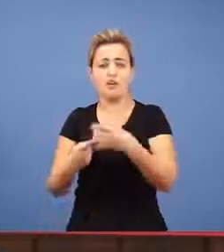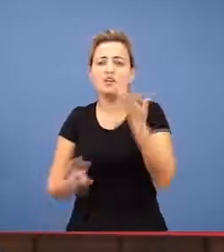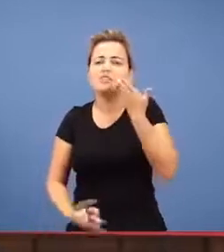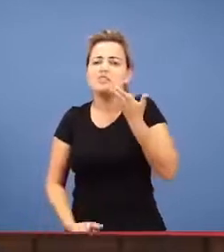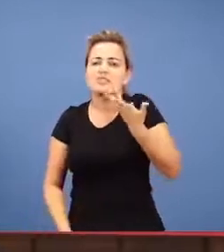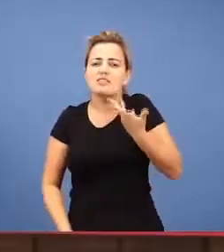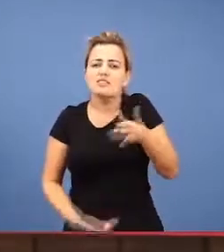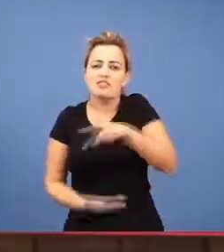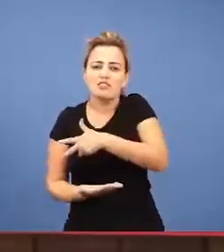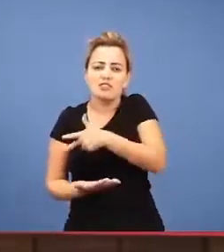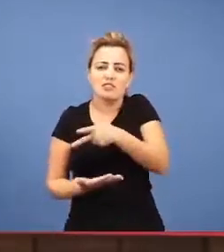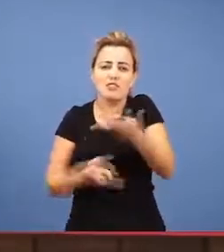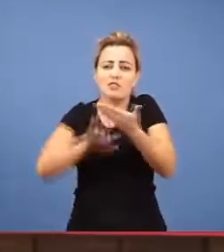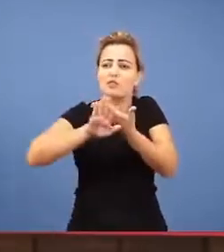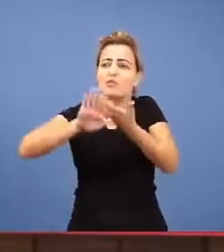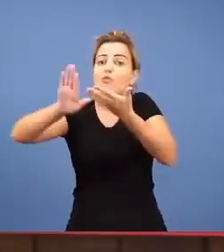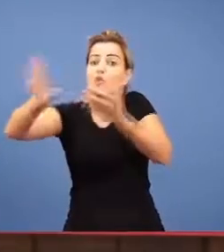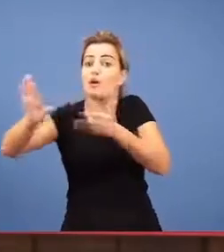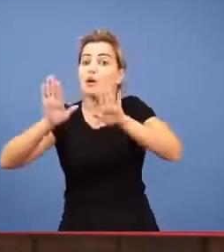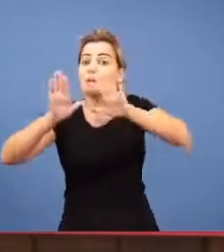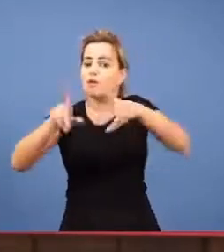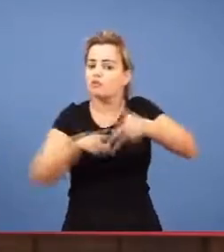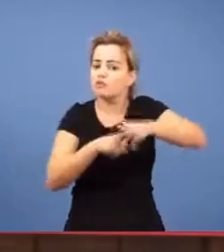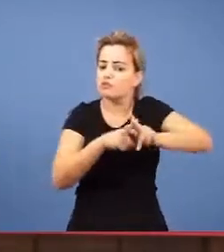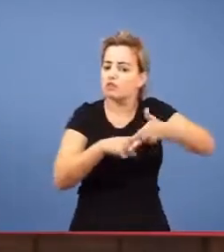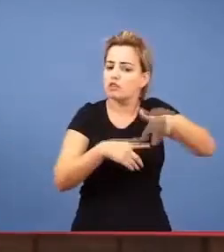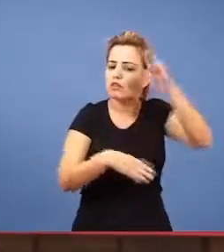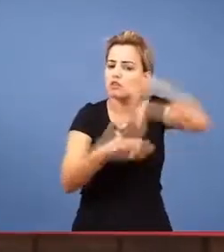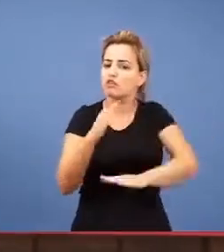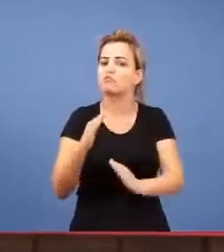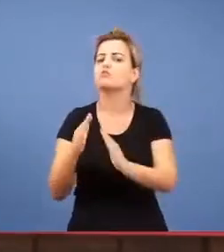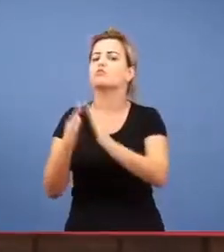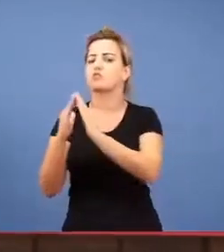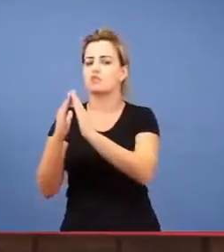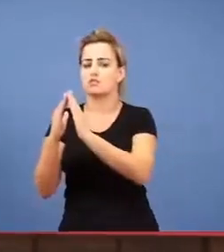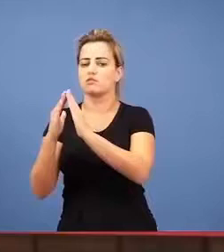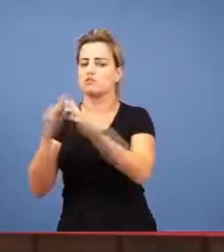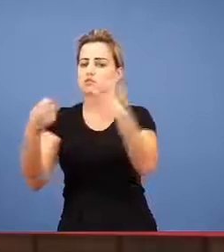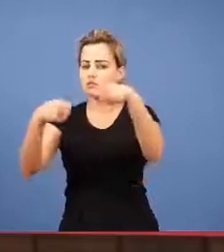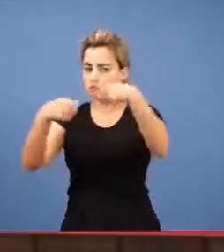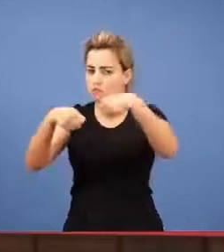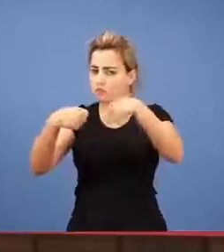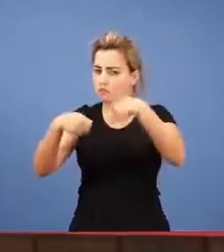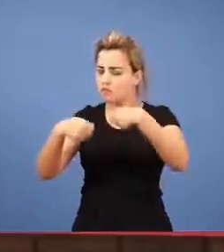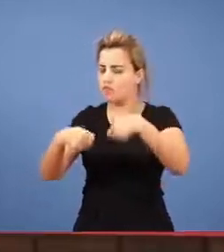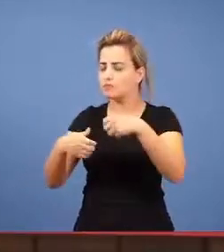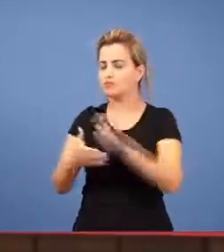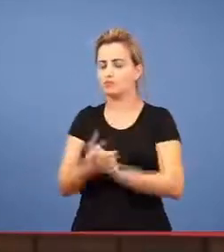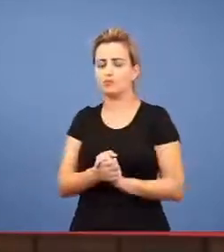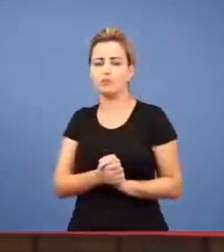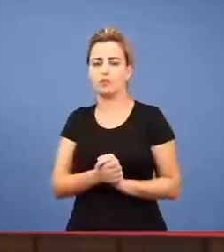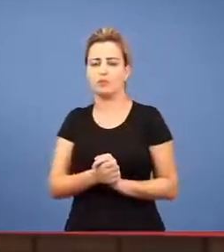children, speaking about this. Fix this up in your home, Lord, my brethren.